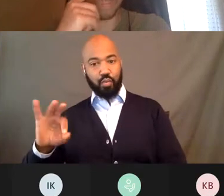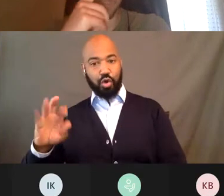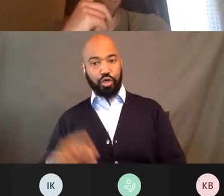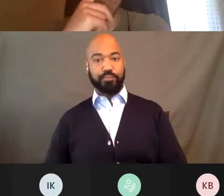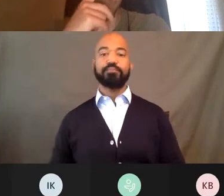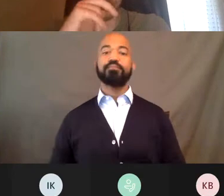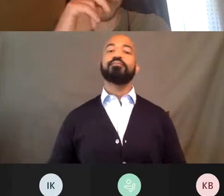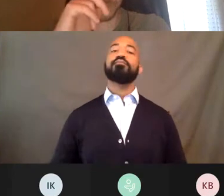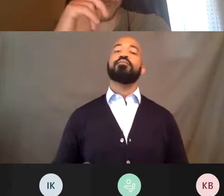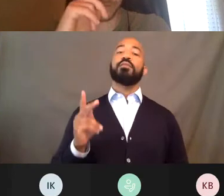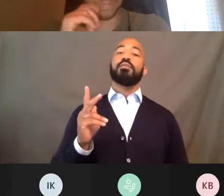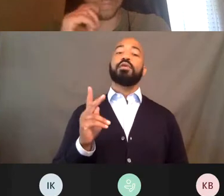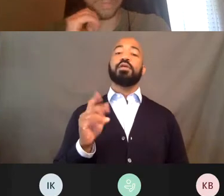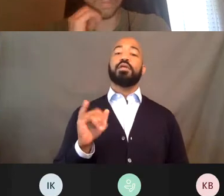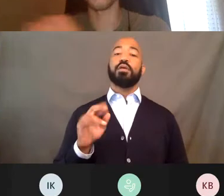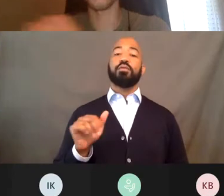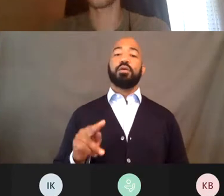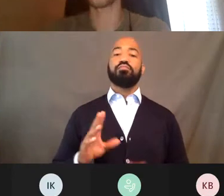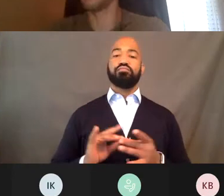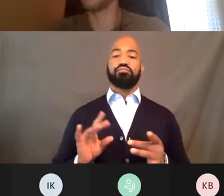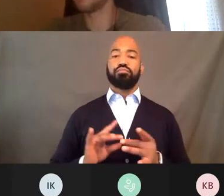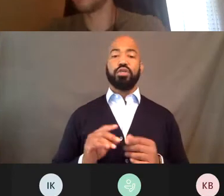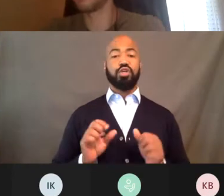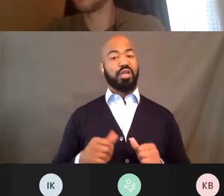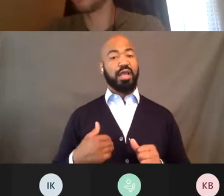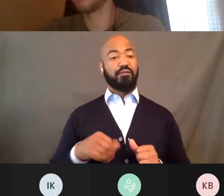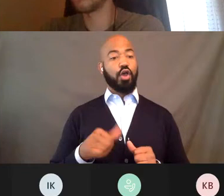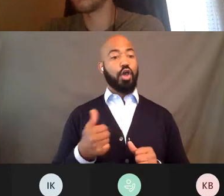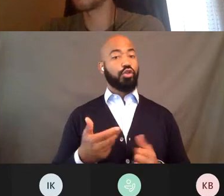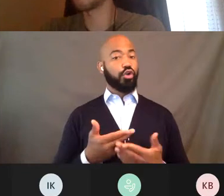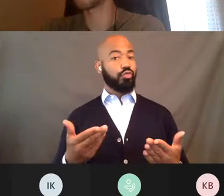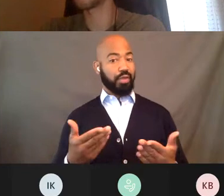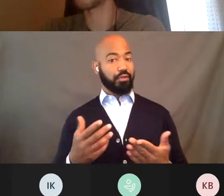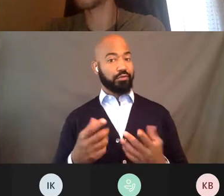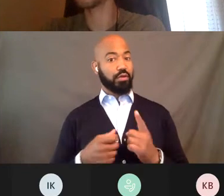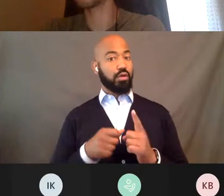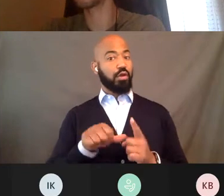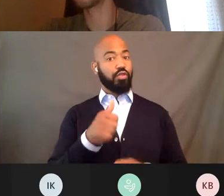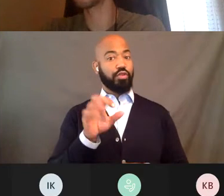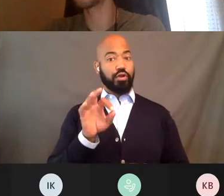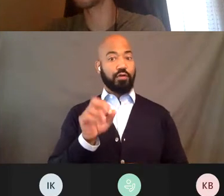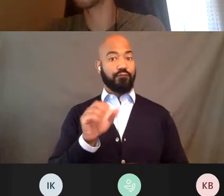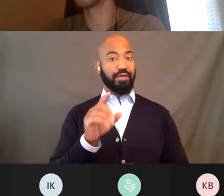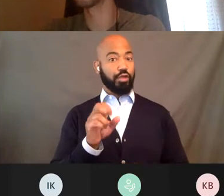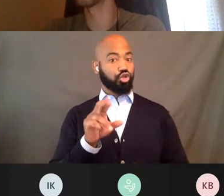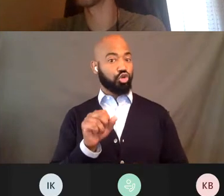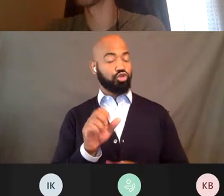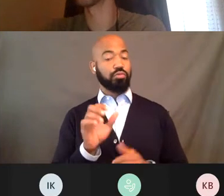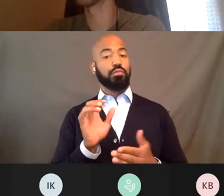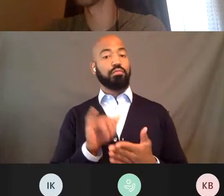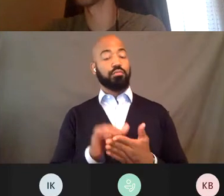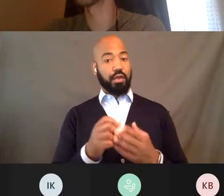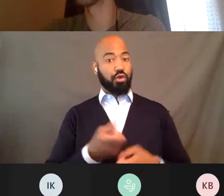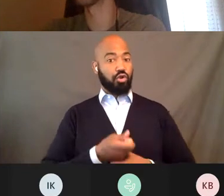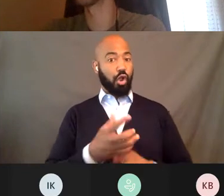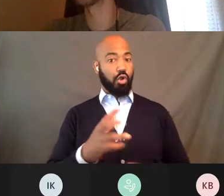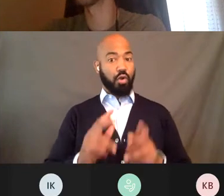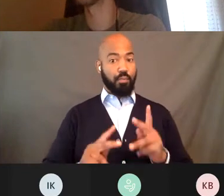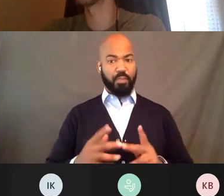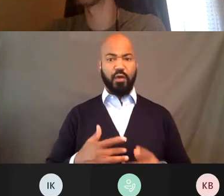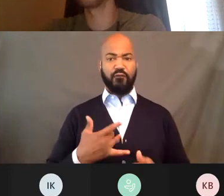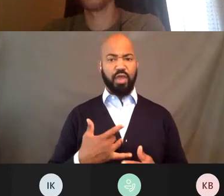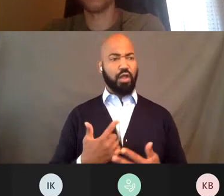that I wasn't able to look at as variables that would be contributing to individuals feeling safe in